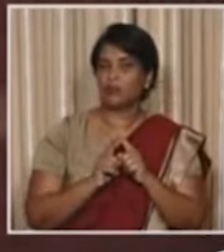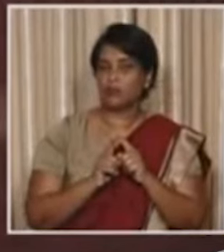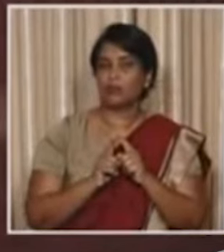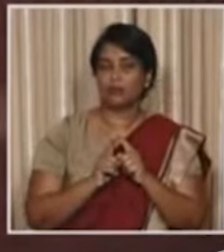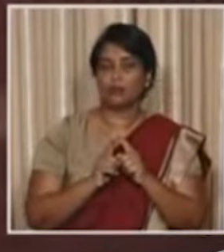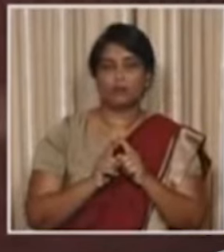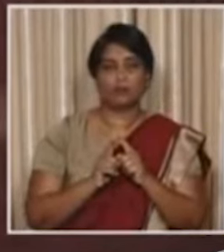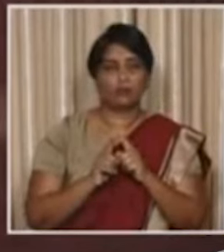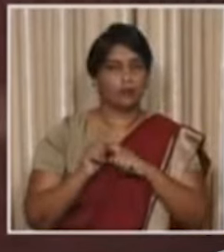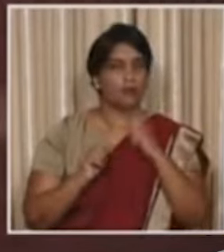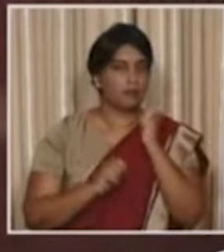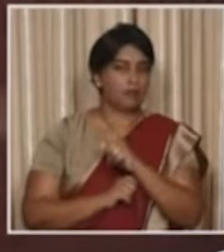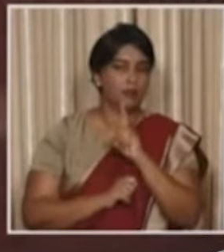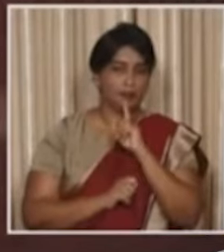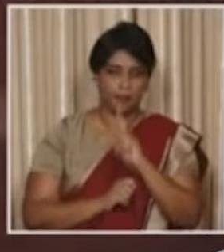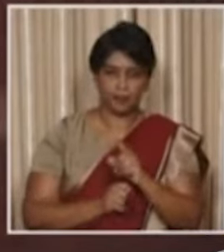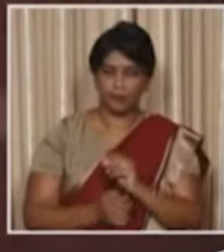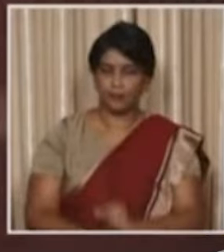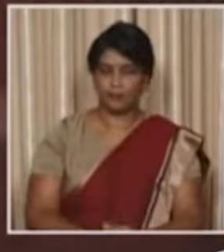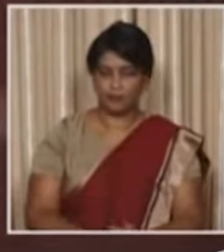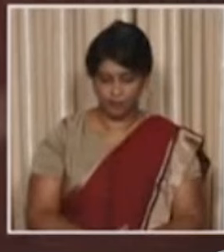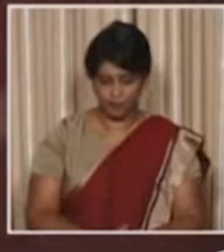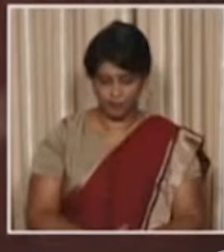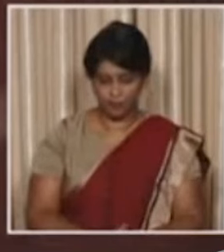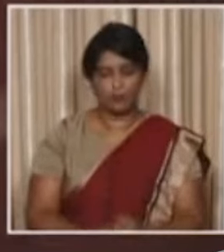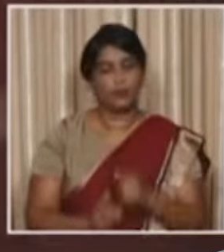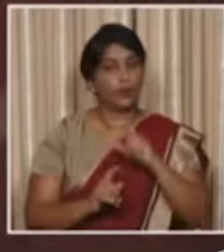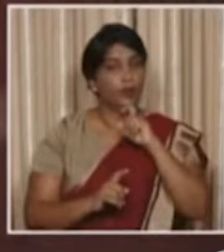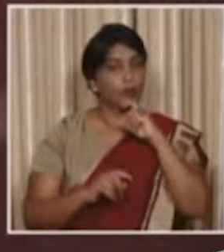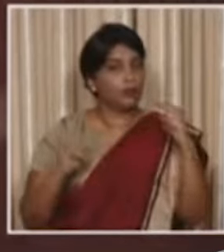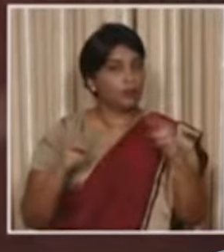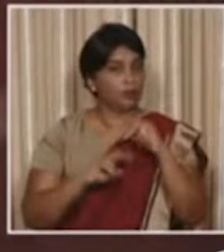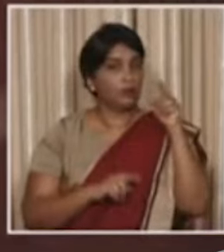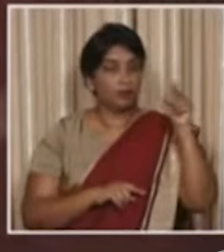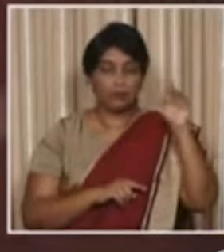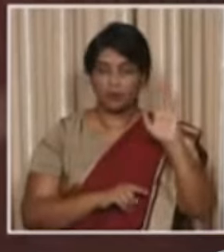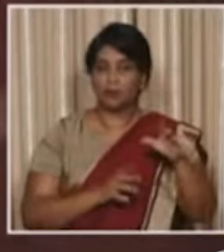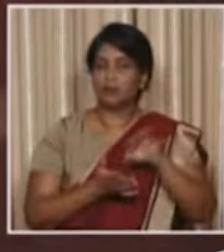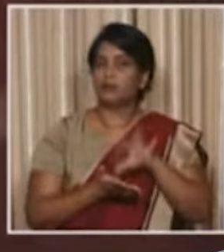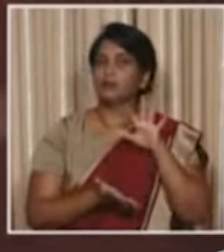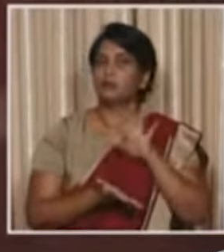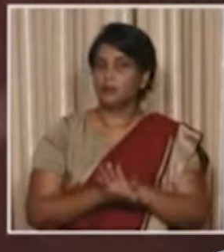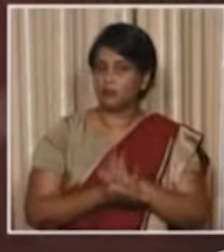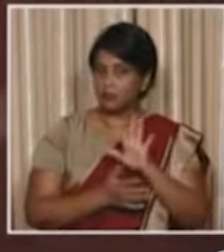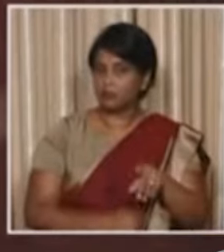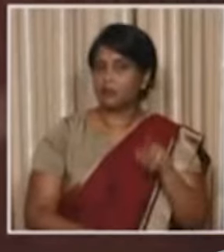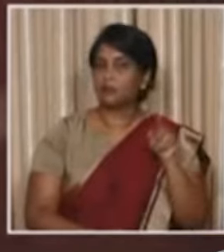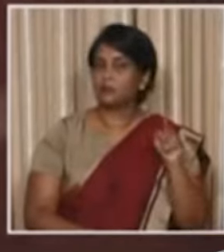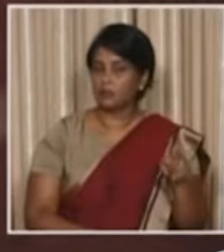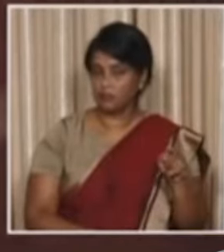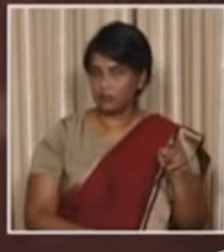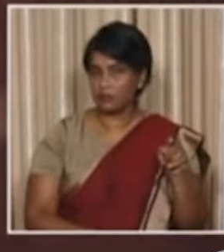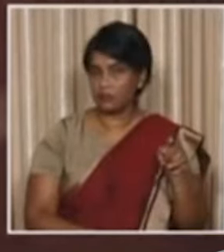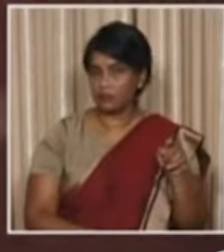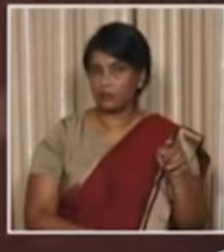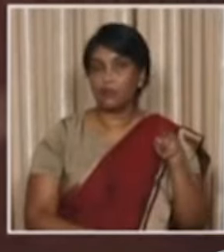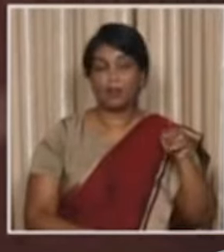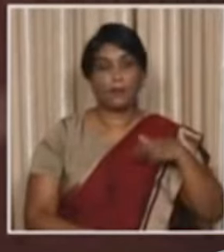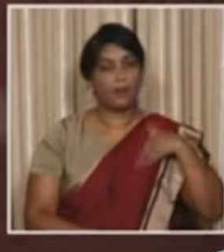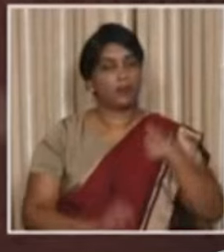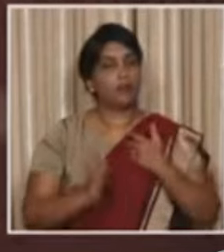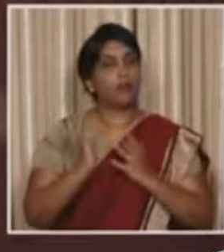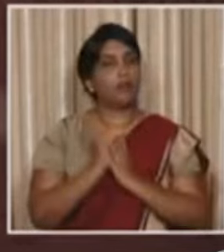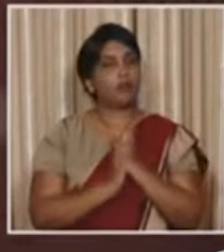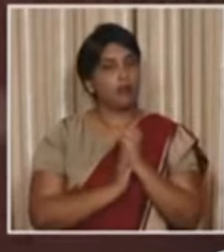court of law. The Supreme Court has determined that the standard of proof in fundamental rights application is